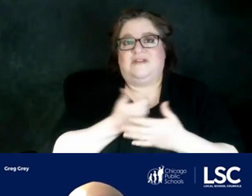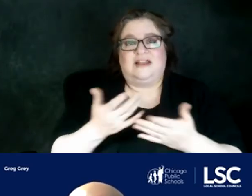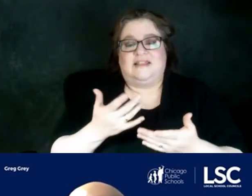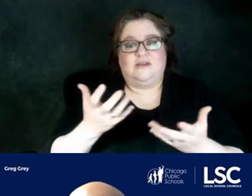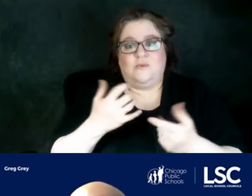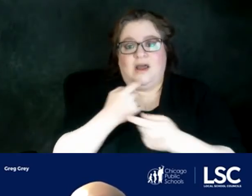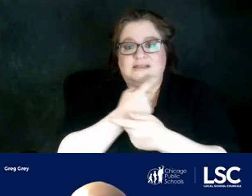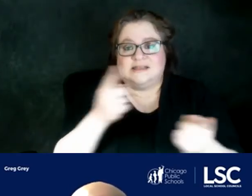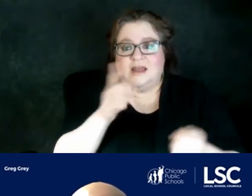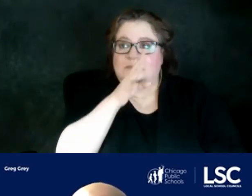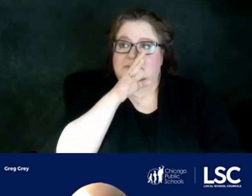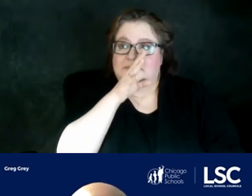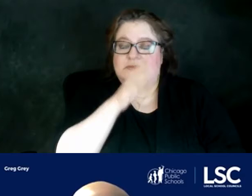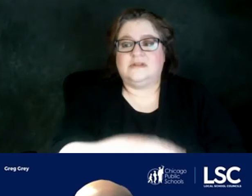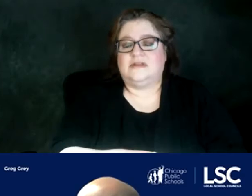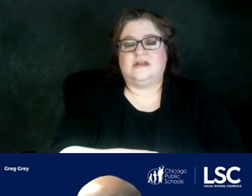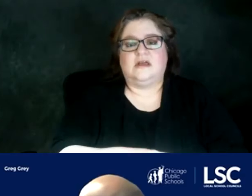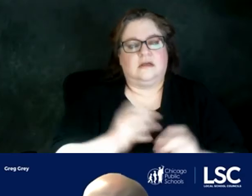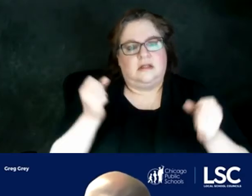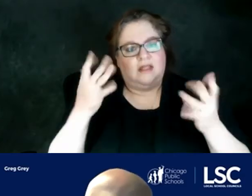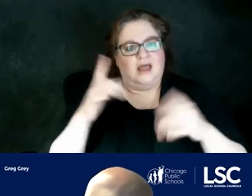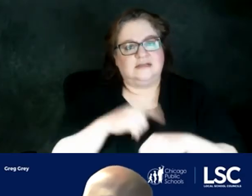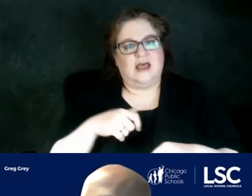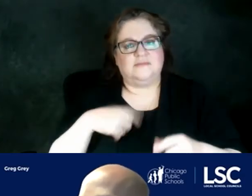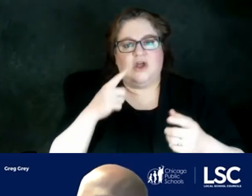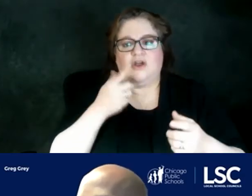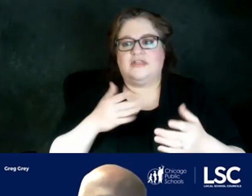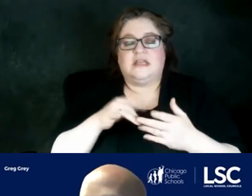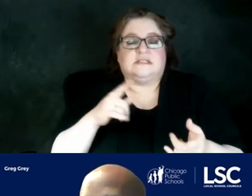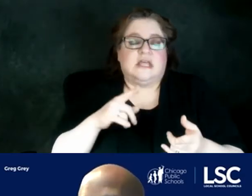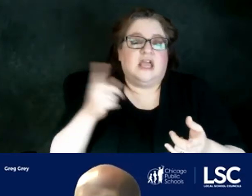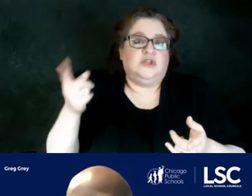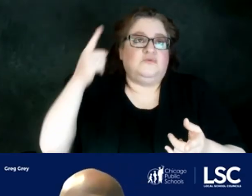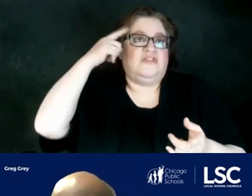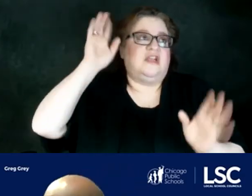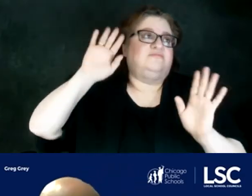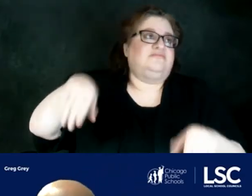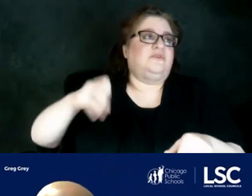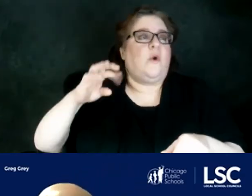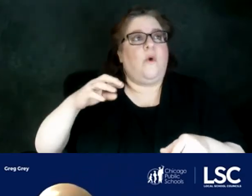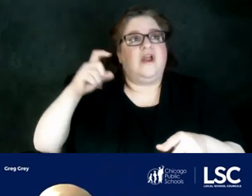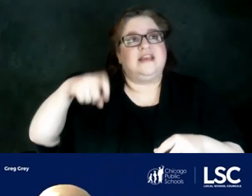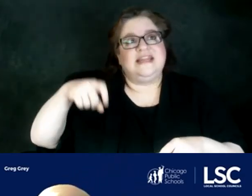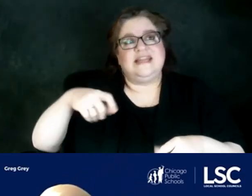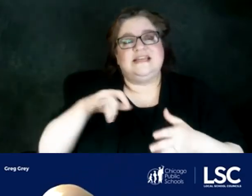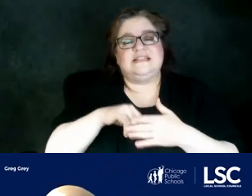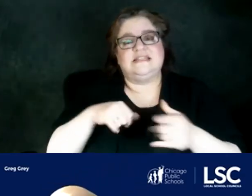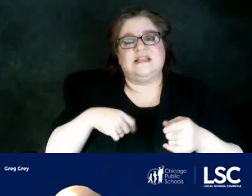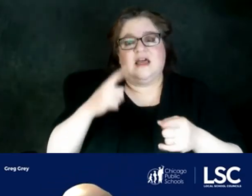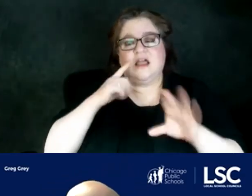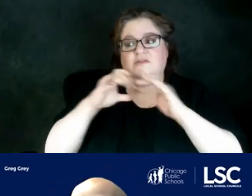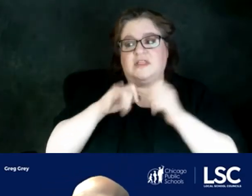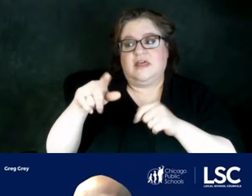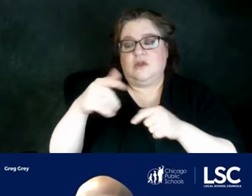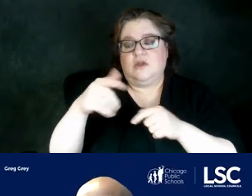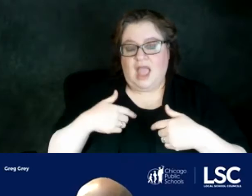we've found is that a lot of times there are just things that you take for granted or needs that, the conversations you're having with